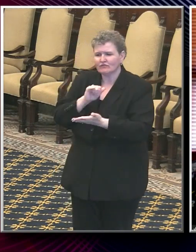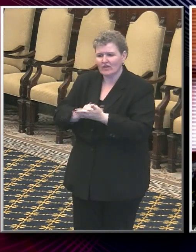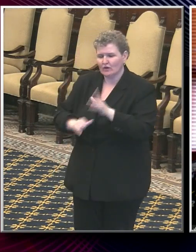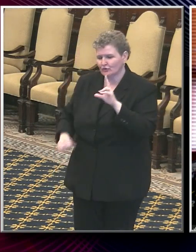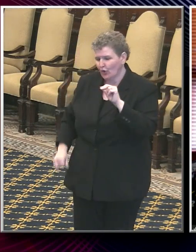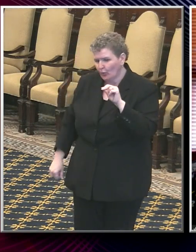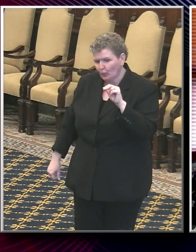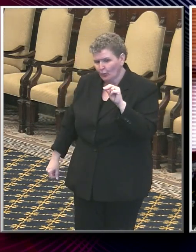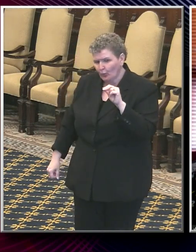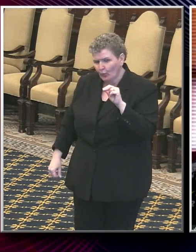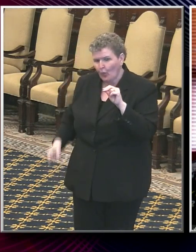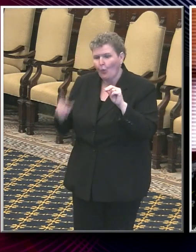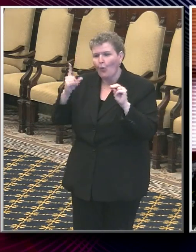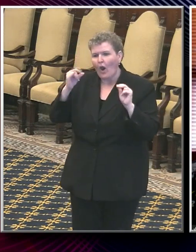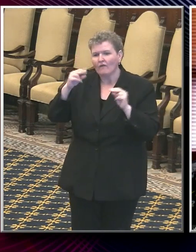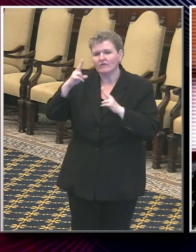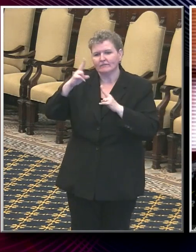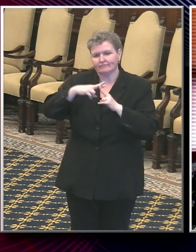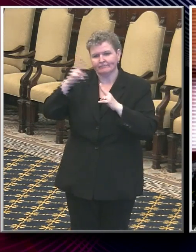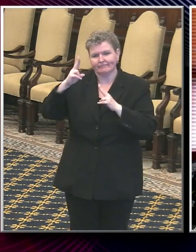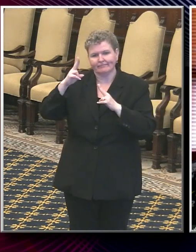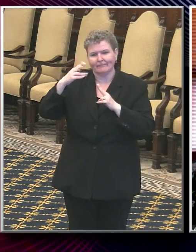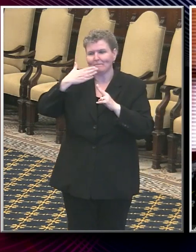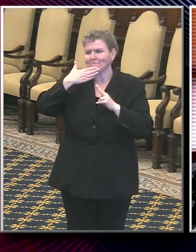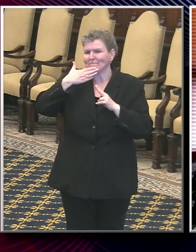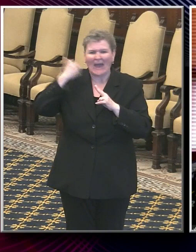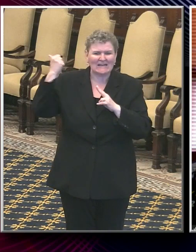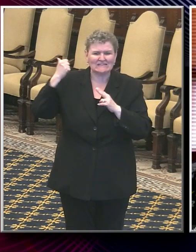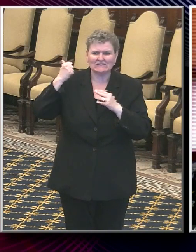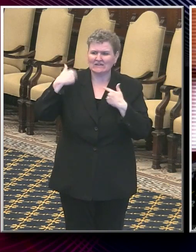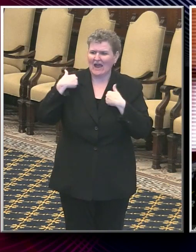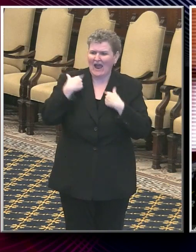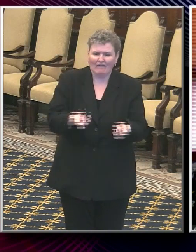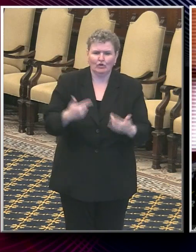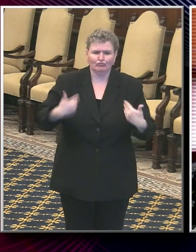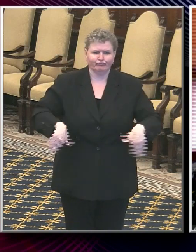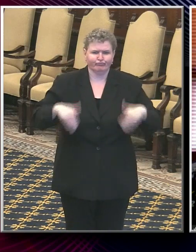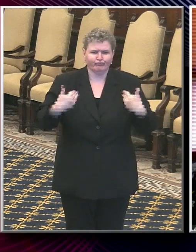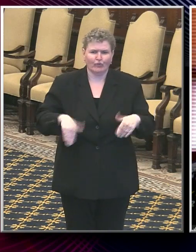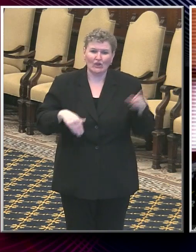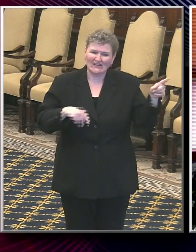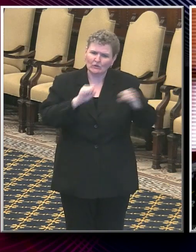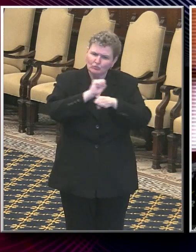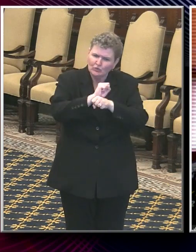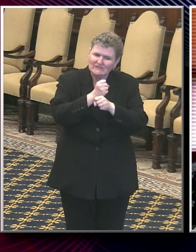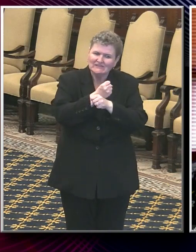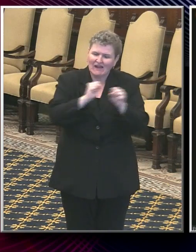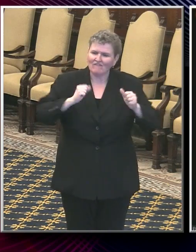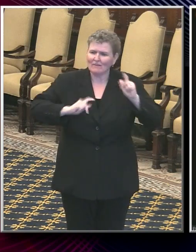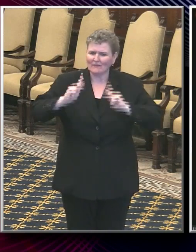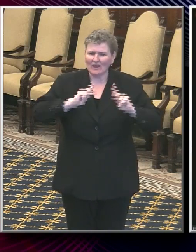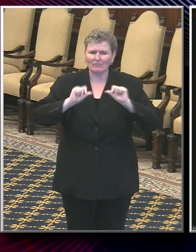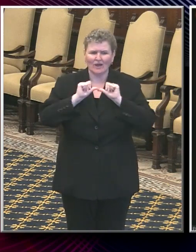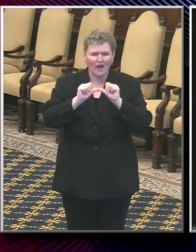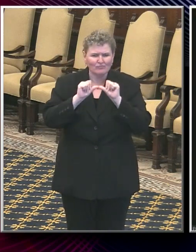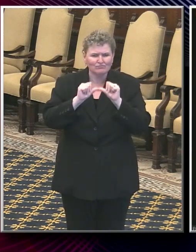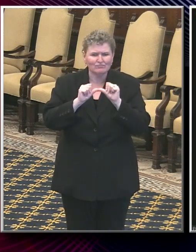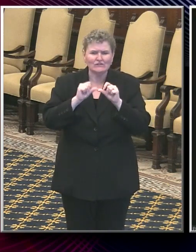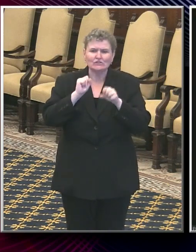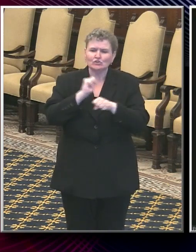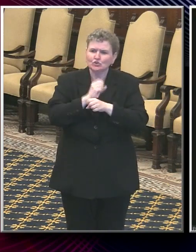public servants I've ever worked with. So we'll continue moving on, saving people and doing the right thing. Thank you. That's